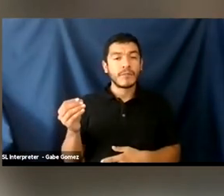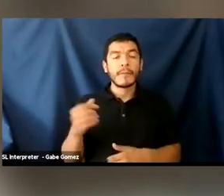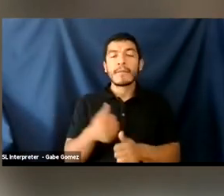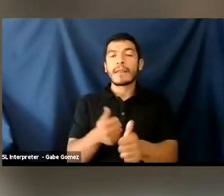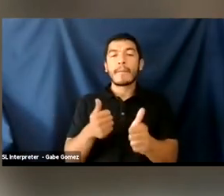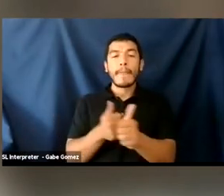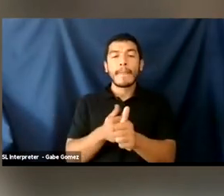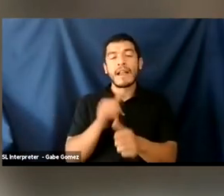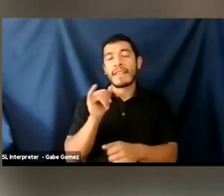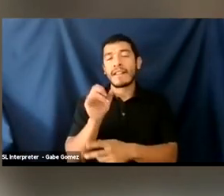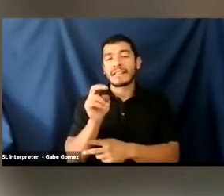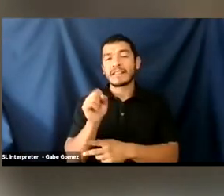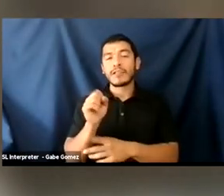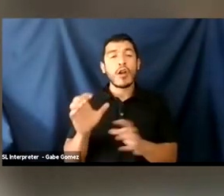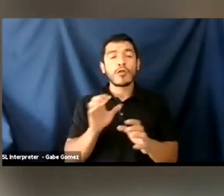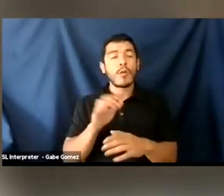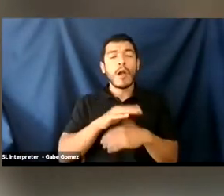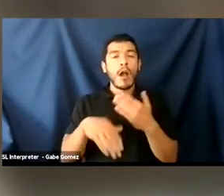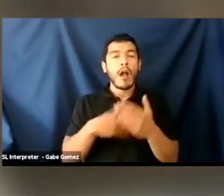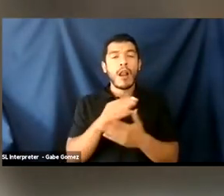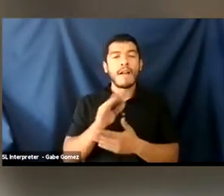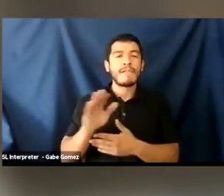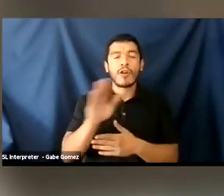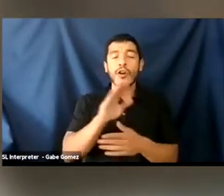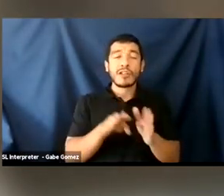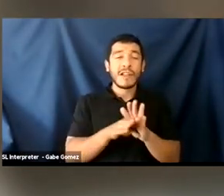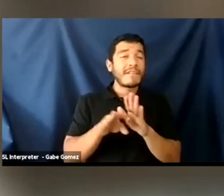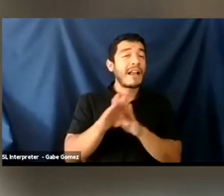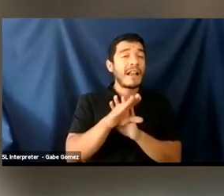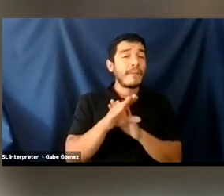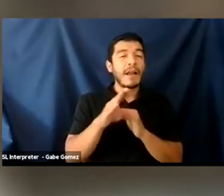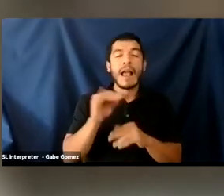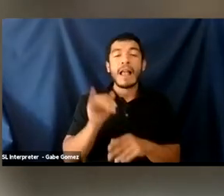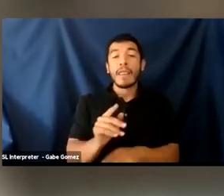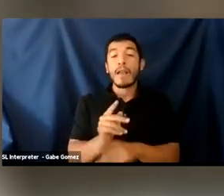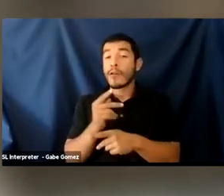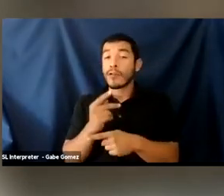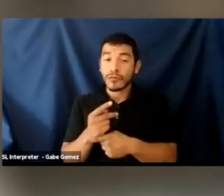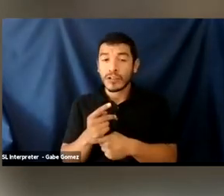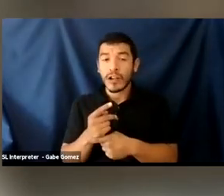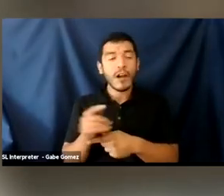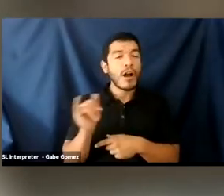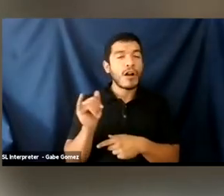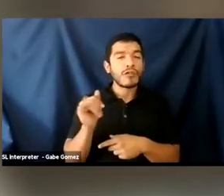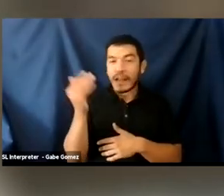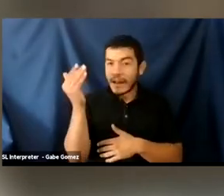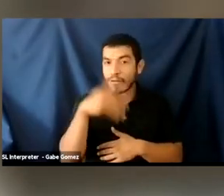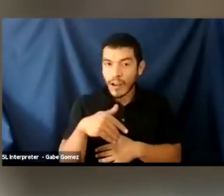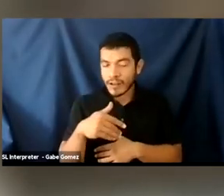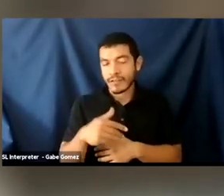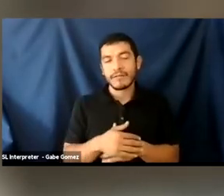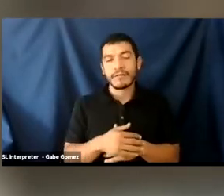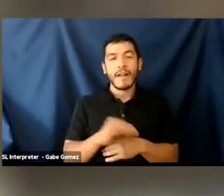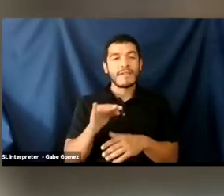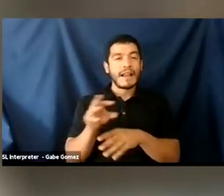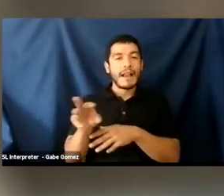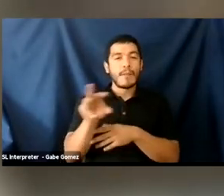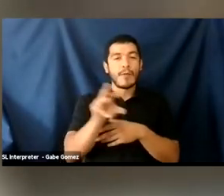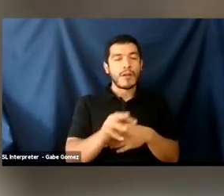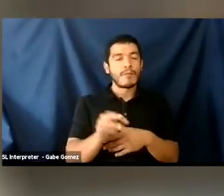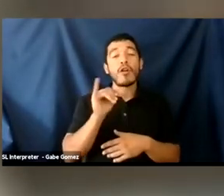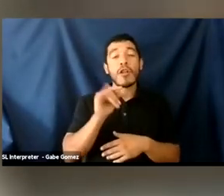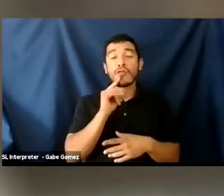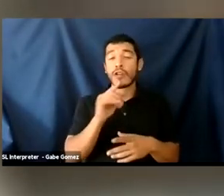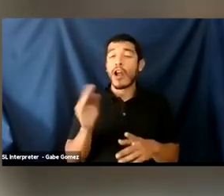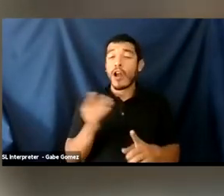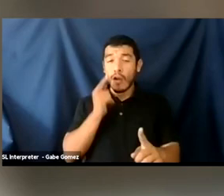behind the scenes, doing all the development and the producing, as well as in front. So that's what our goal is, and